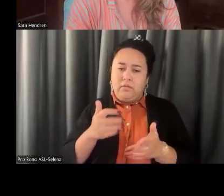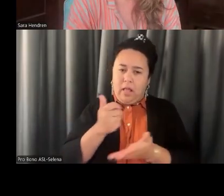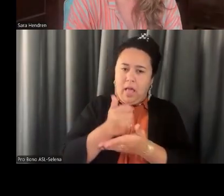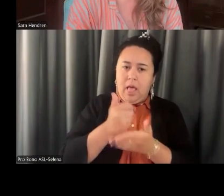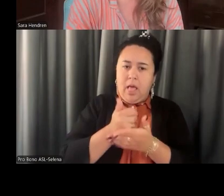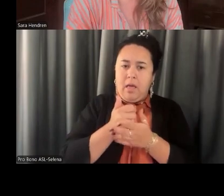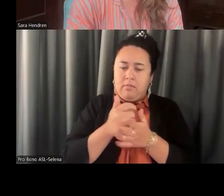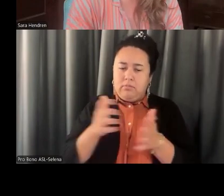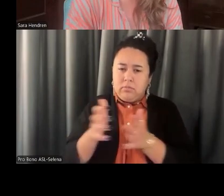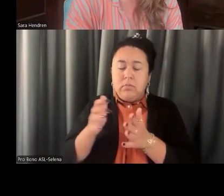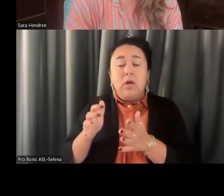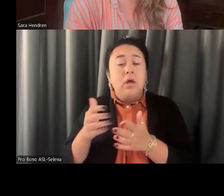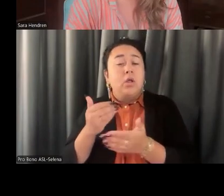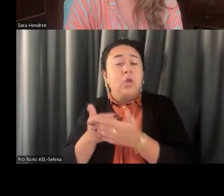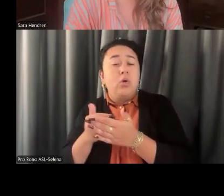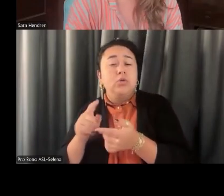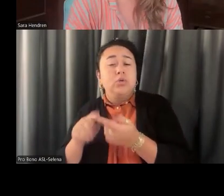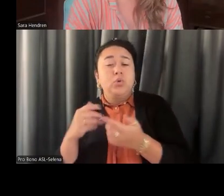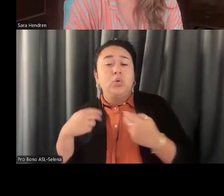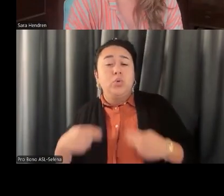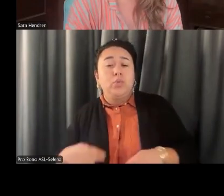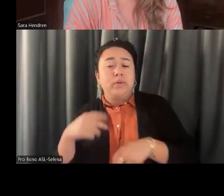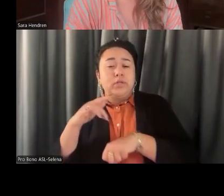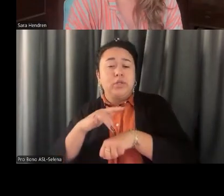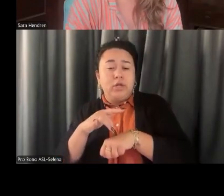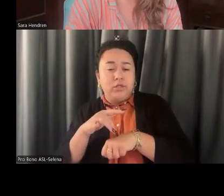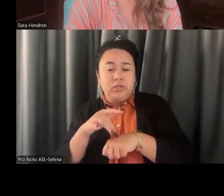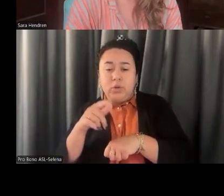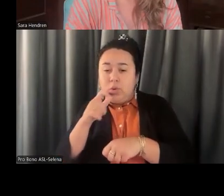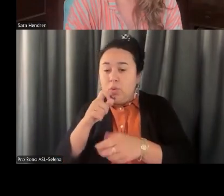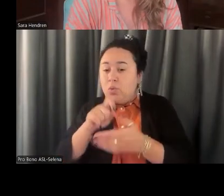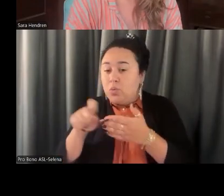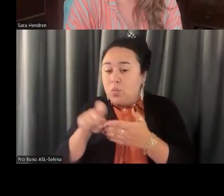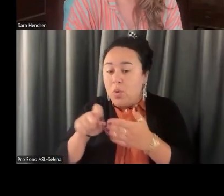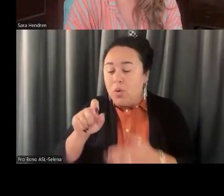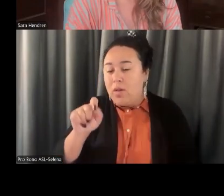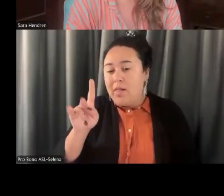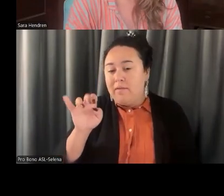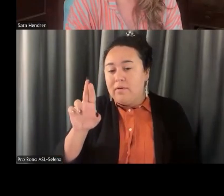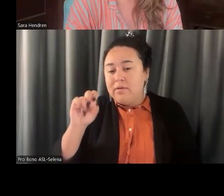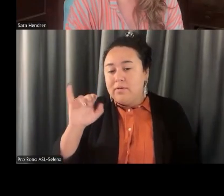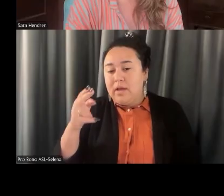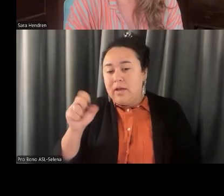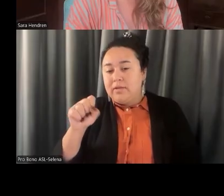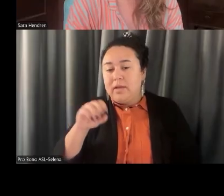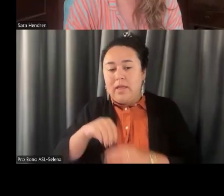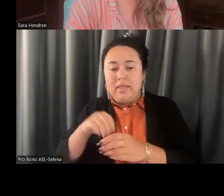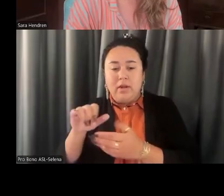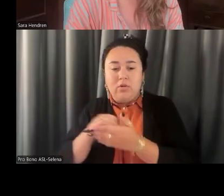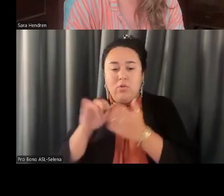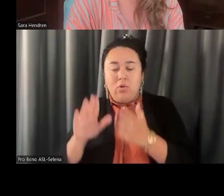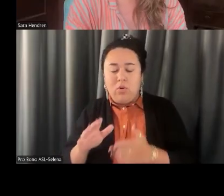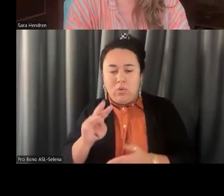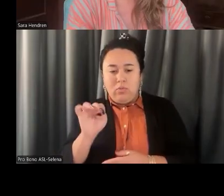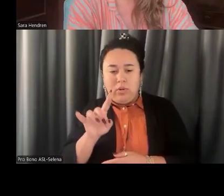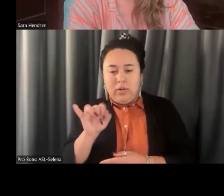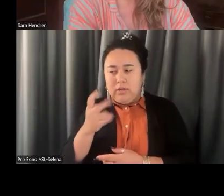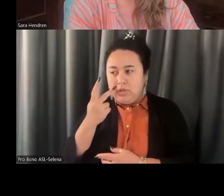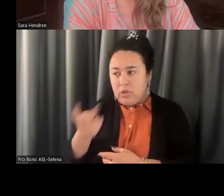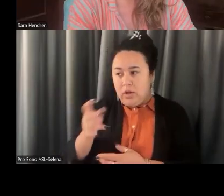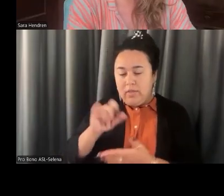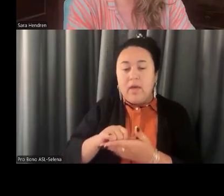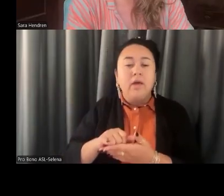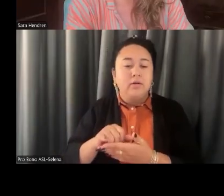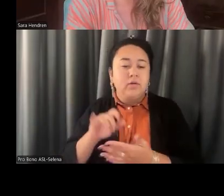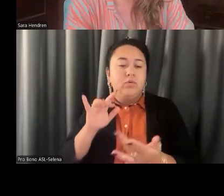human touch. That was written about quite famously by Oliver Sacks in The New Yorker, and Wendy saw that and reached out to Grandin to partner